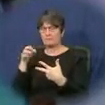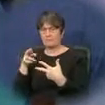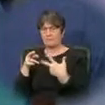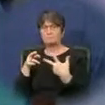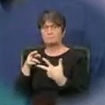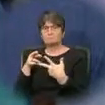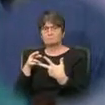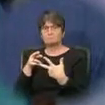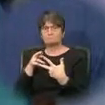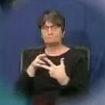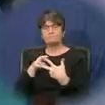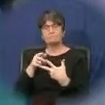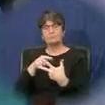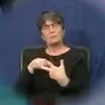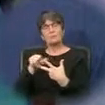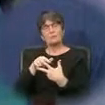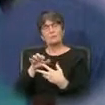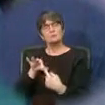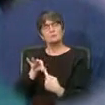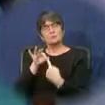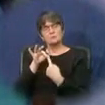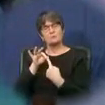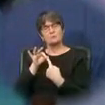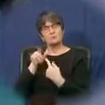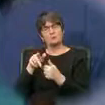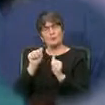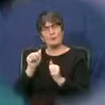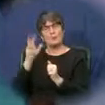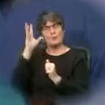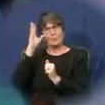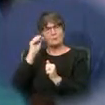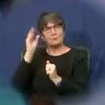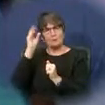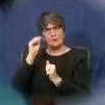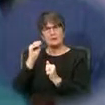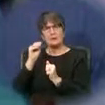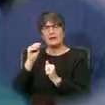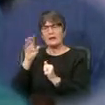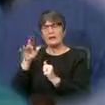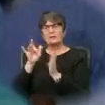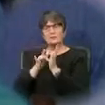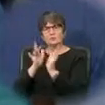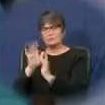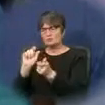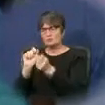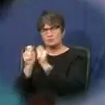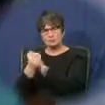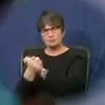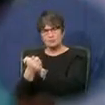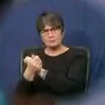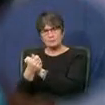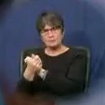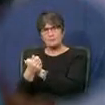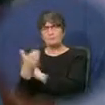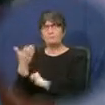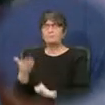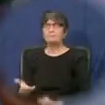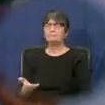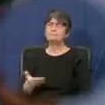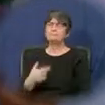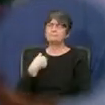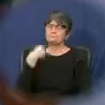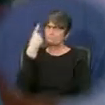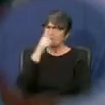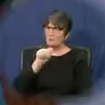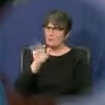who had this specialness of being able to experience Jesus' transfiguration. And so, wonder what those